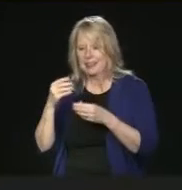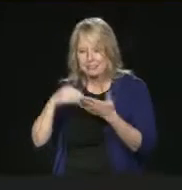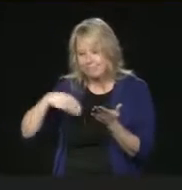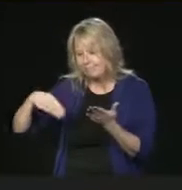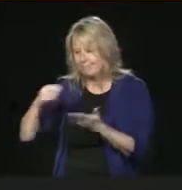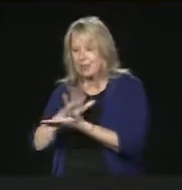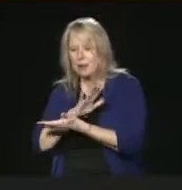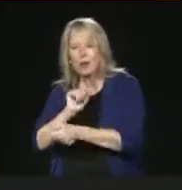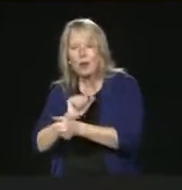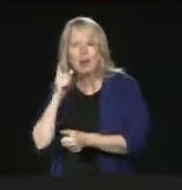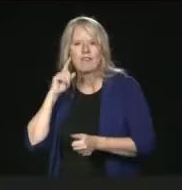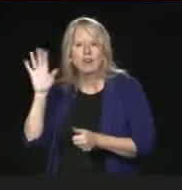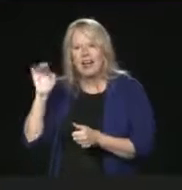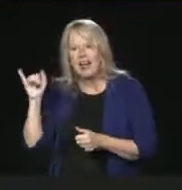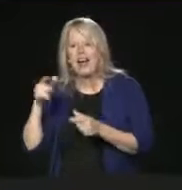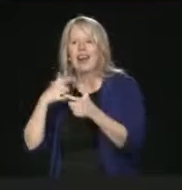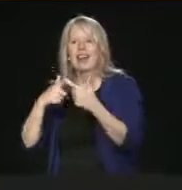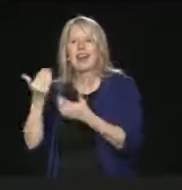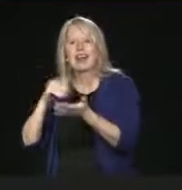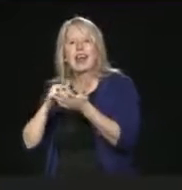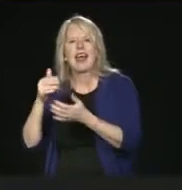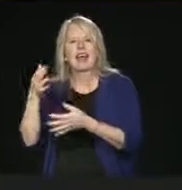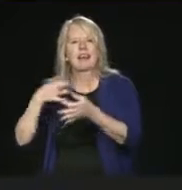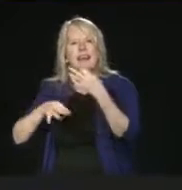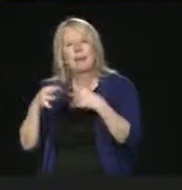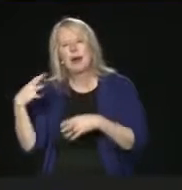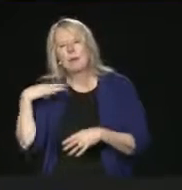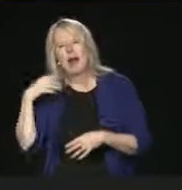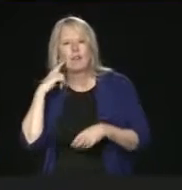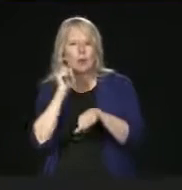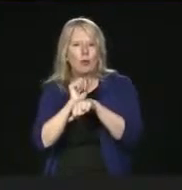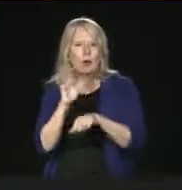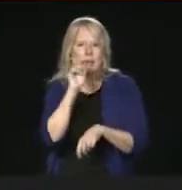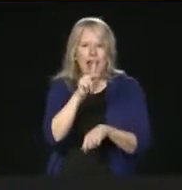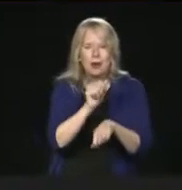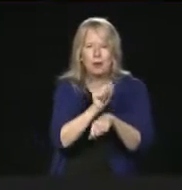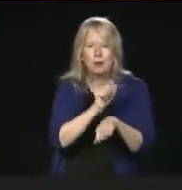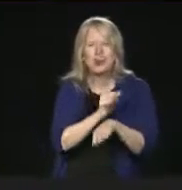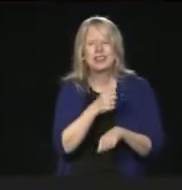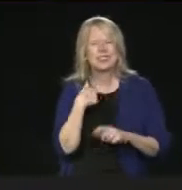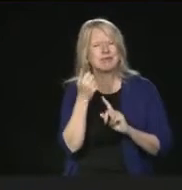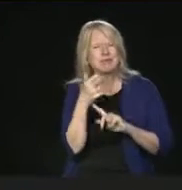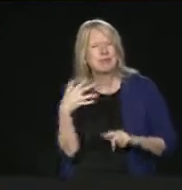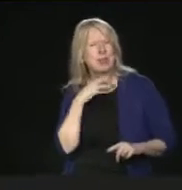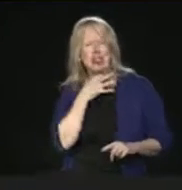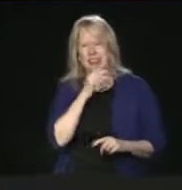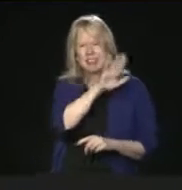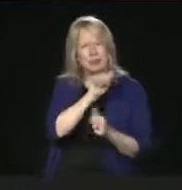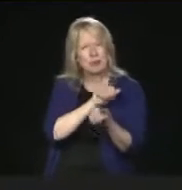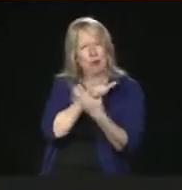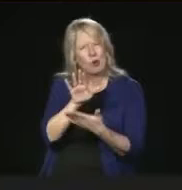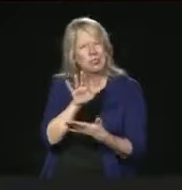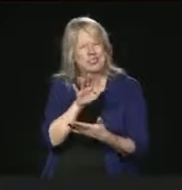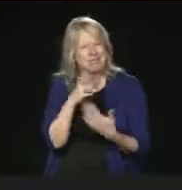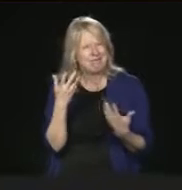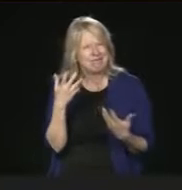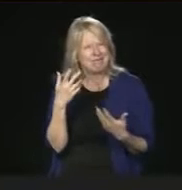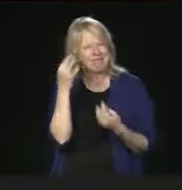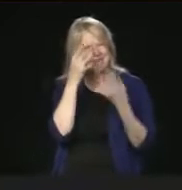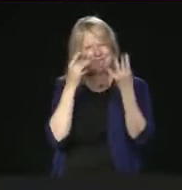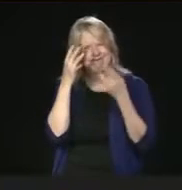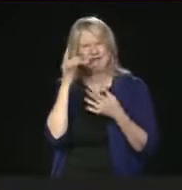apply for their jobs back. Can you tell us a little bit more, maybe go into more detail about your thinking about this approach? Because it seems to be the thought